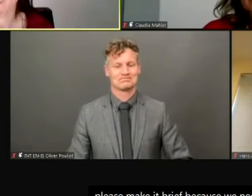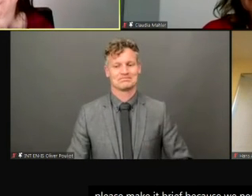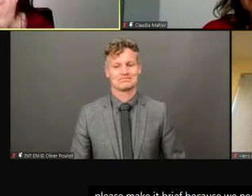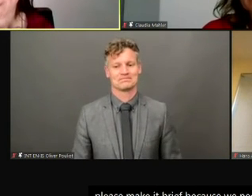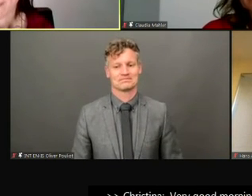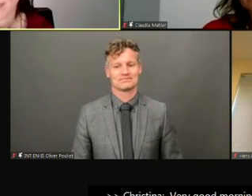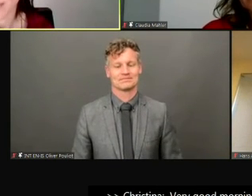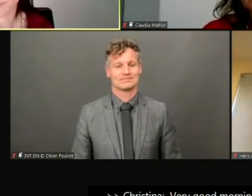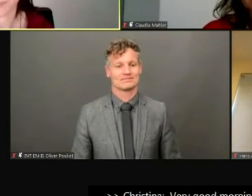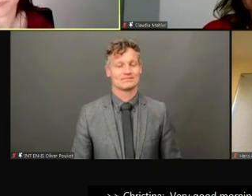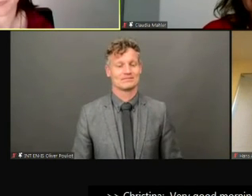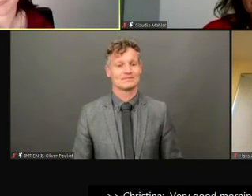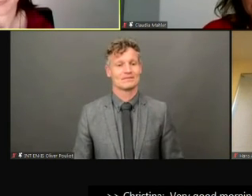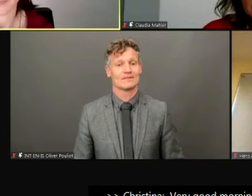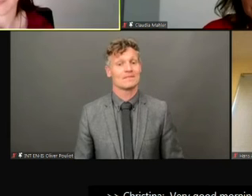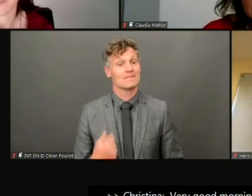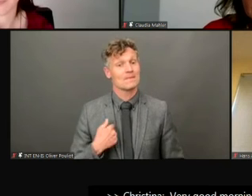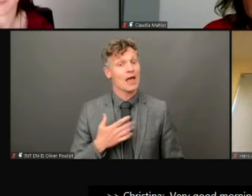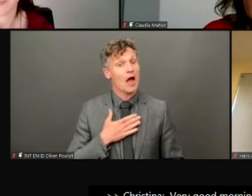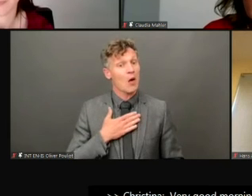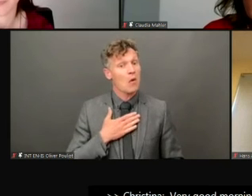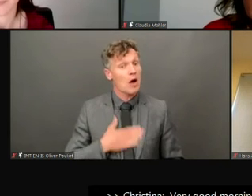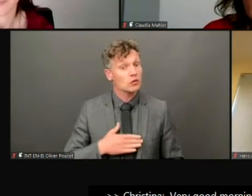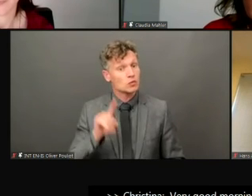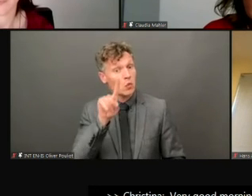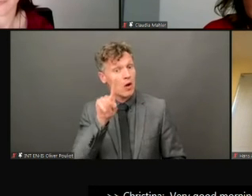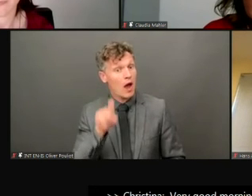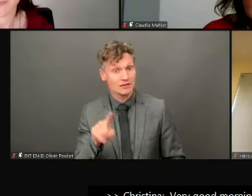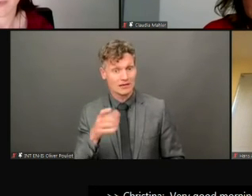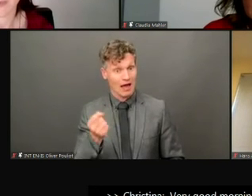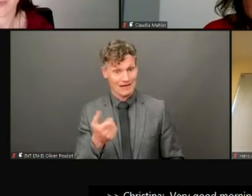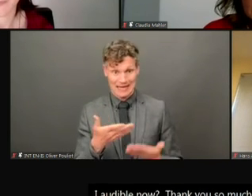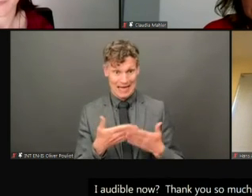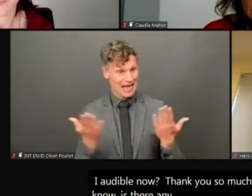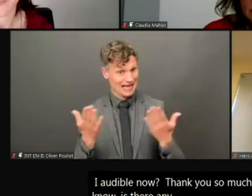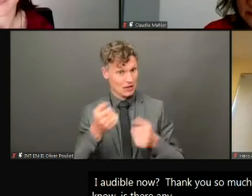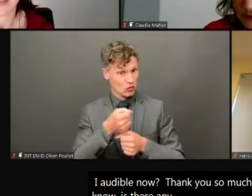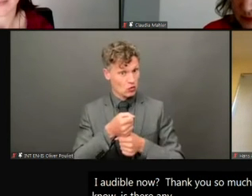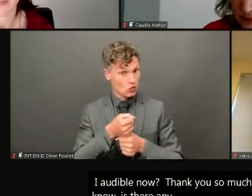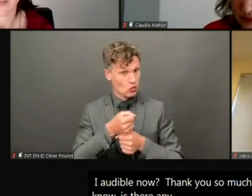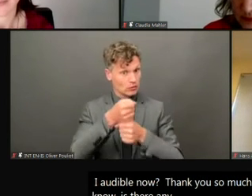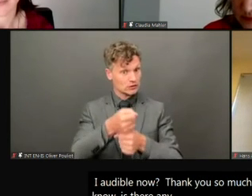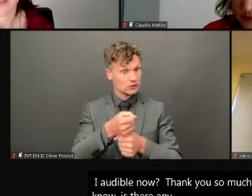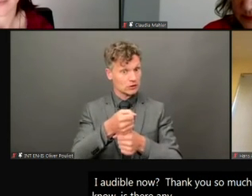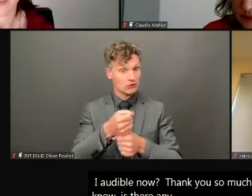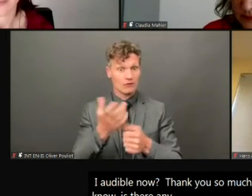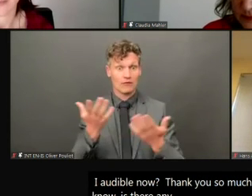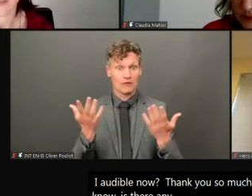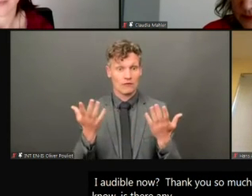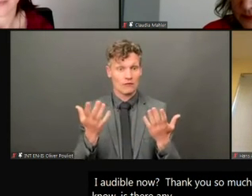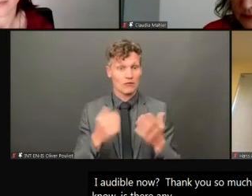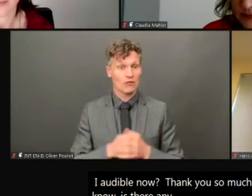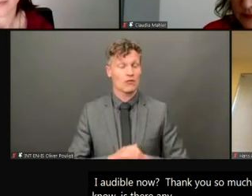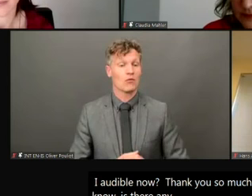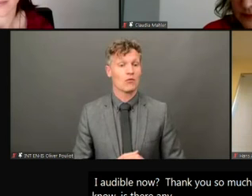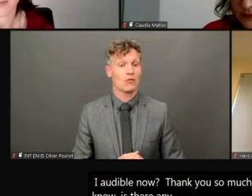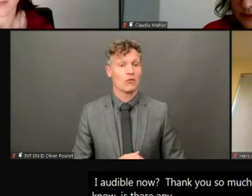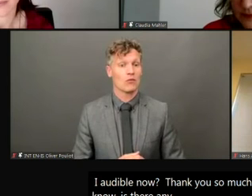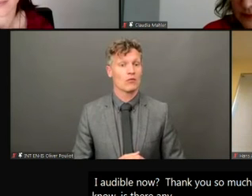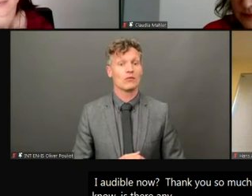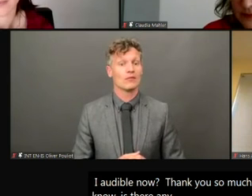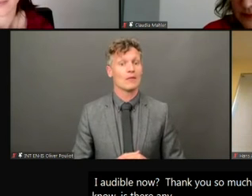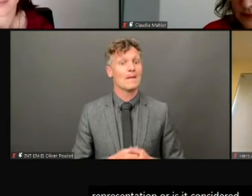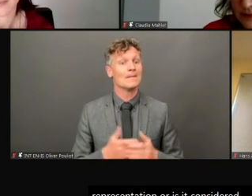Well, I just wanted to know, is there any representation, or is ichthyosis considered under the physically challenged